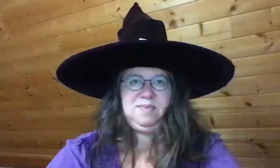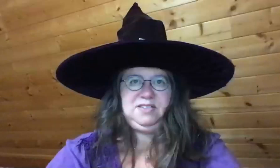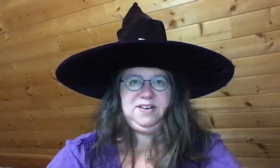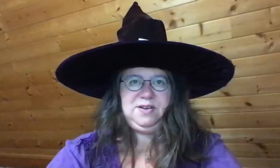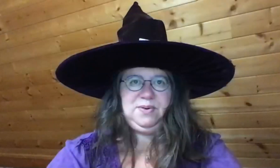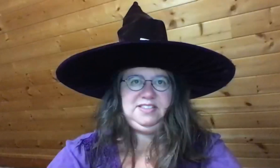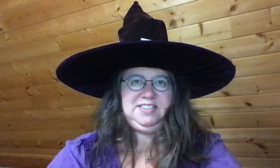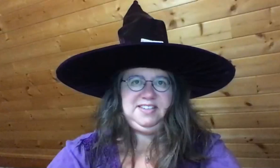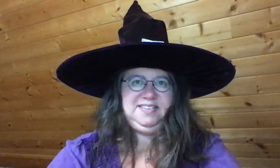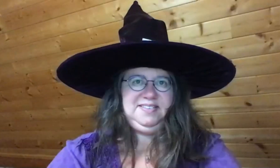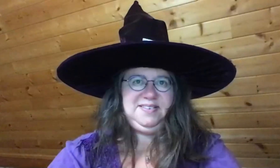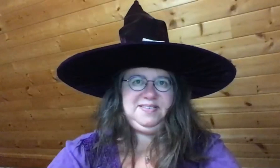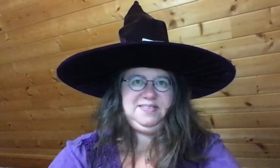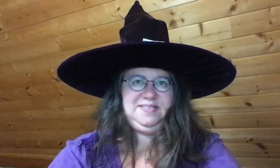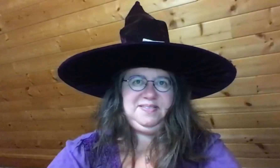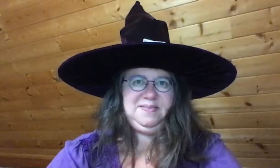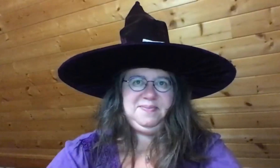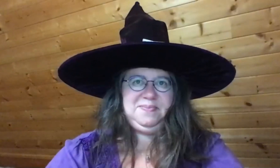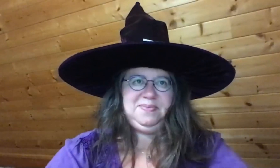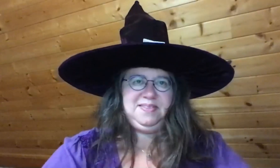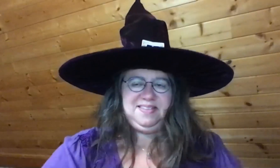Thanks so much for your question.